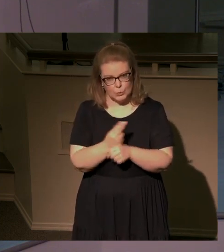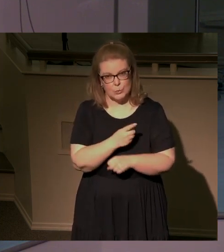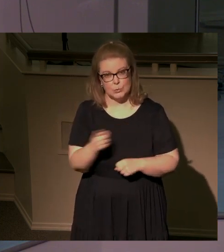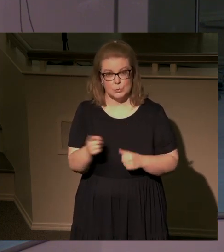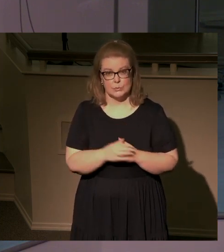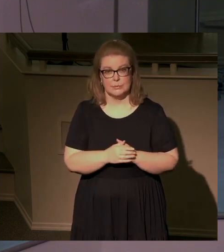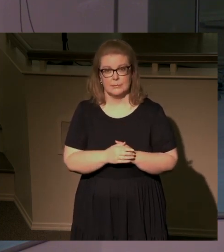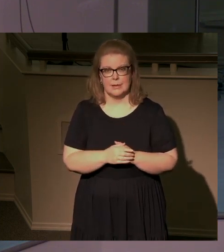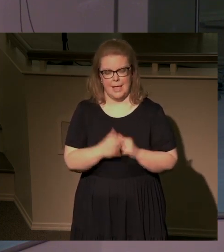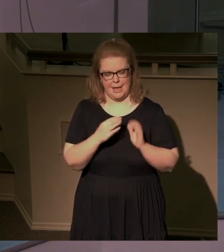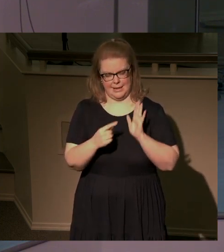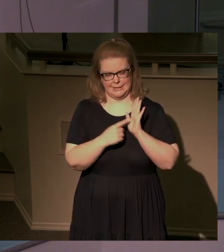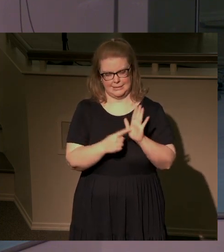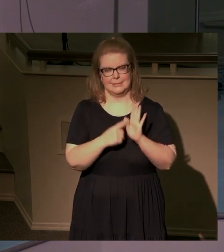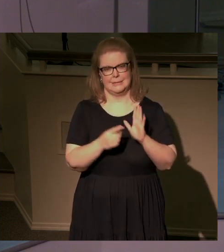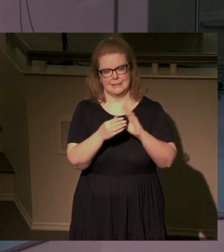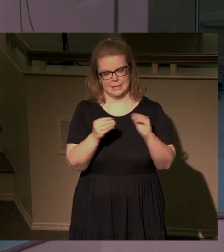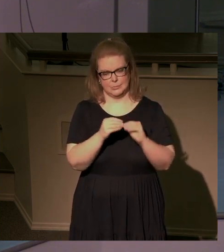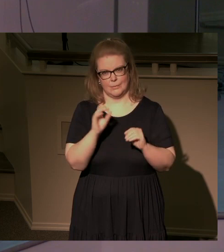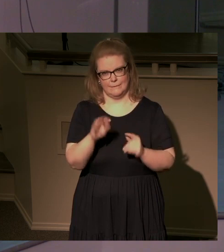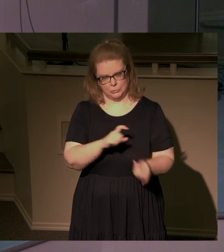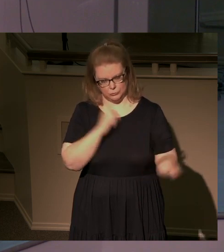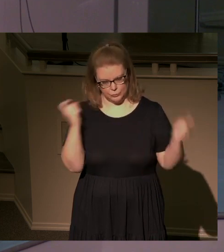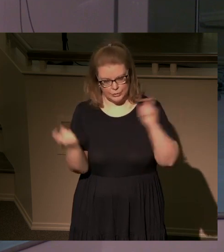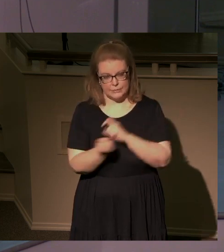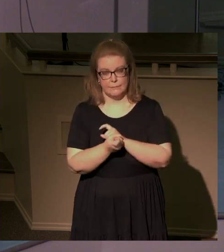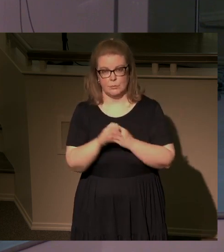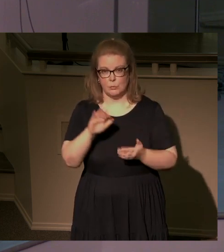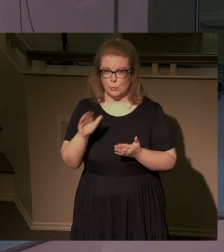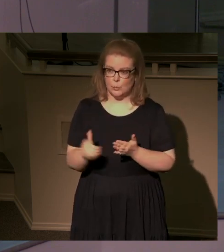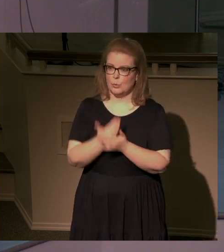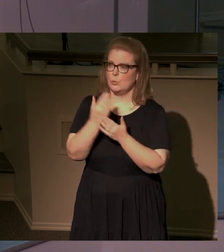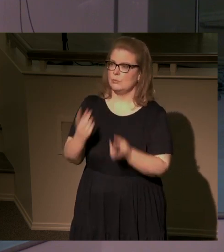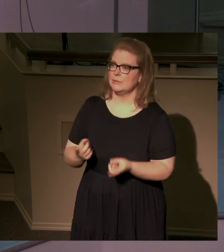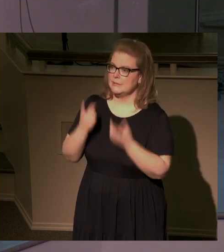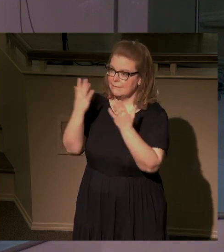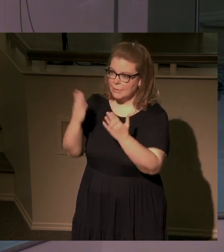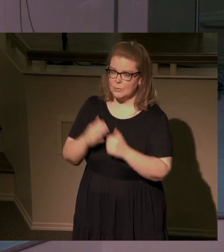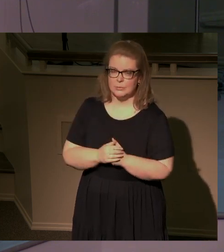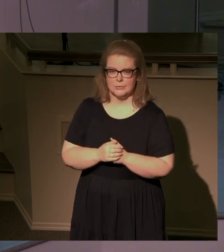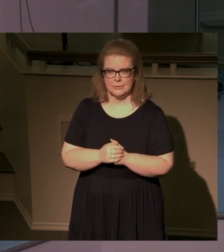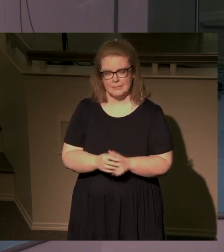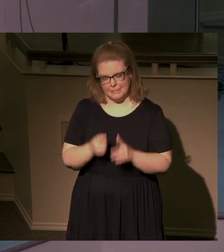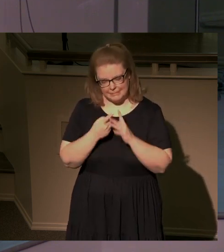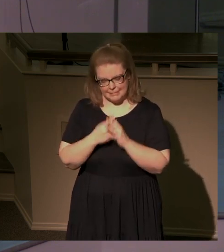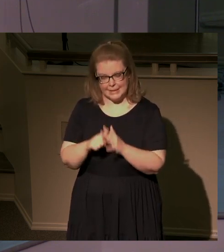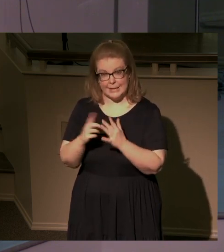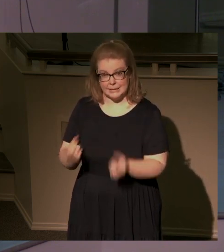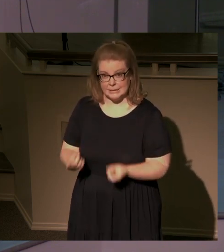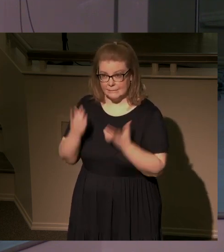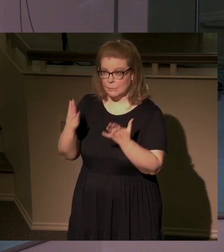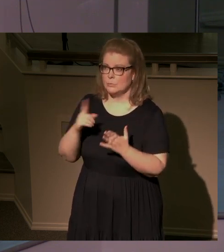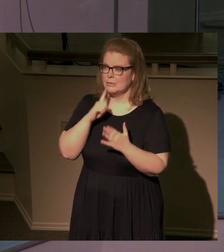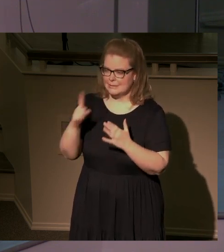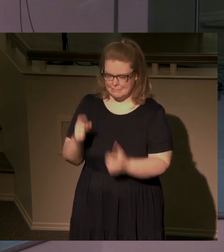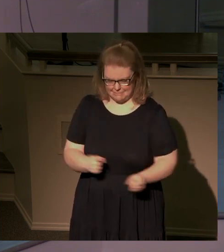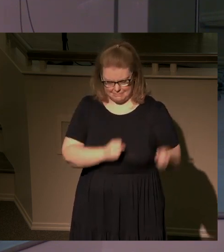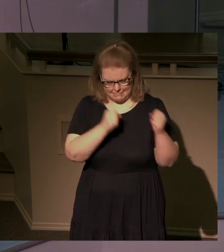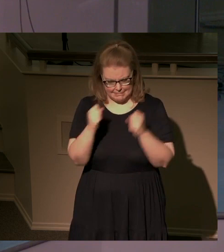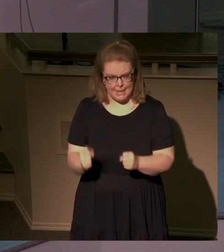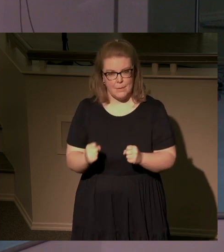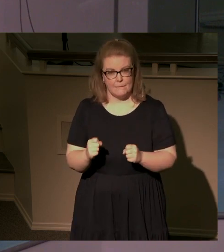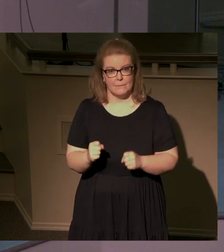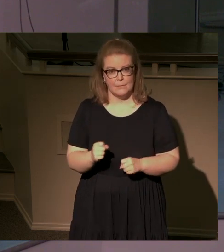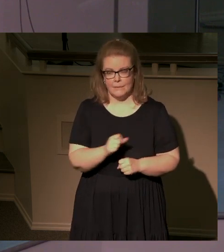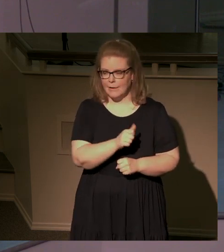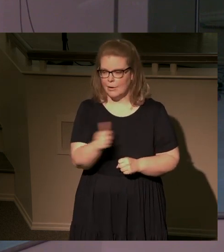of transformation today, of renewed devotion, of beginning devotion, is powerful in other people's